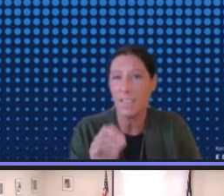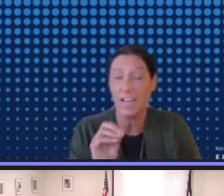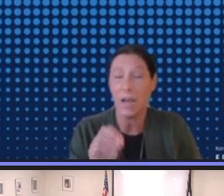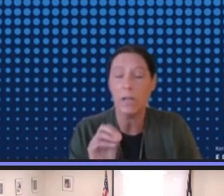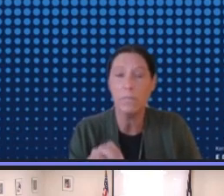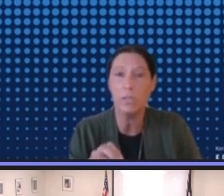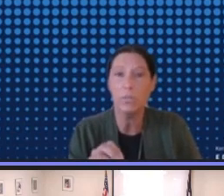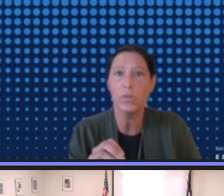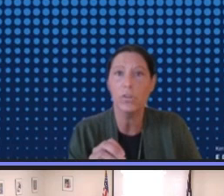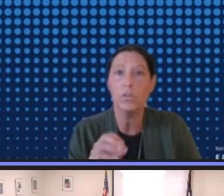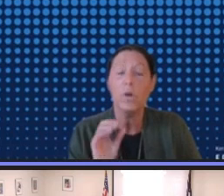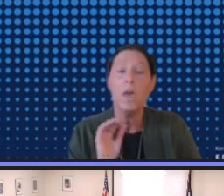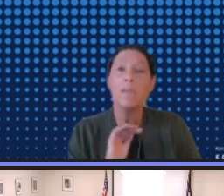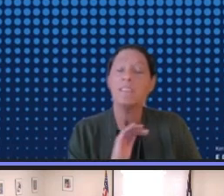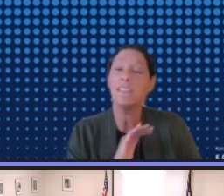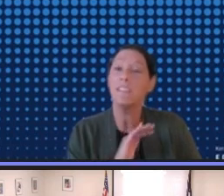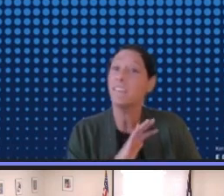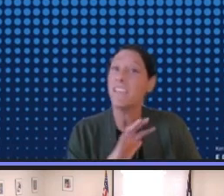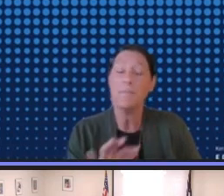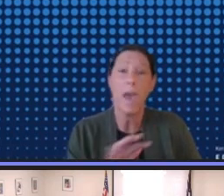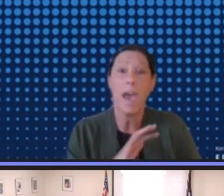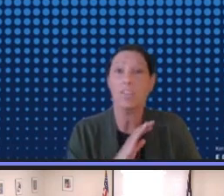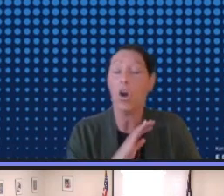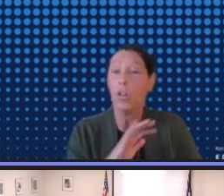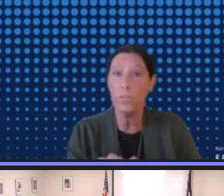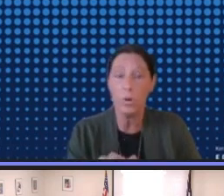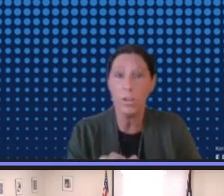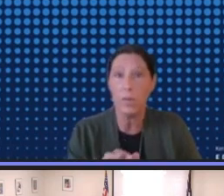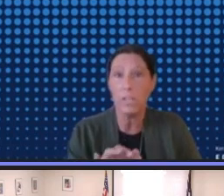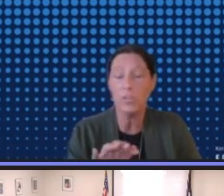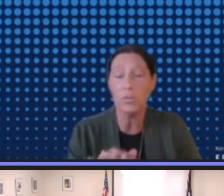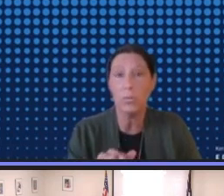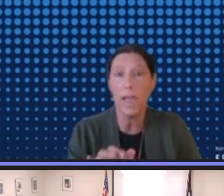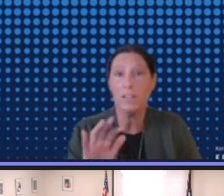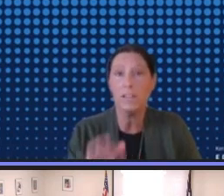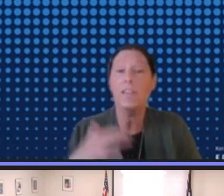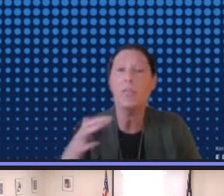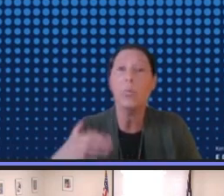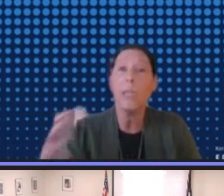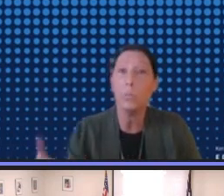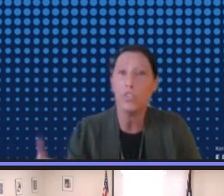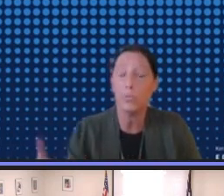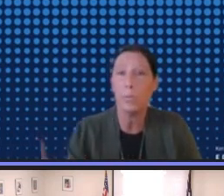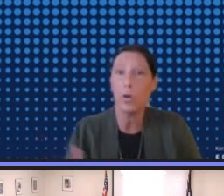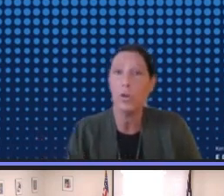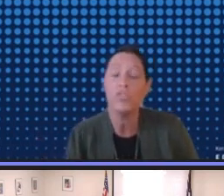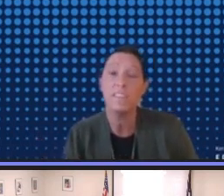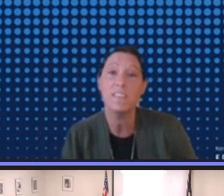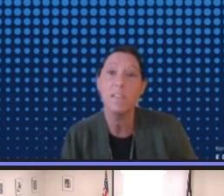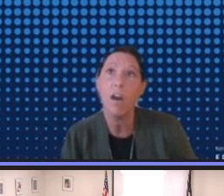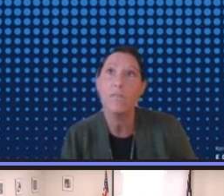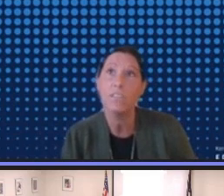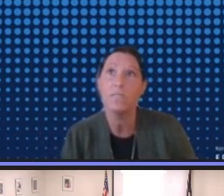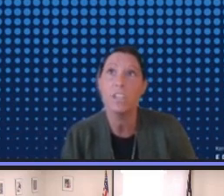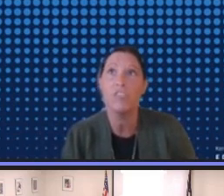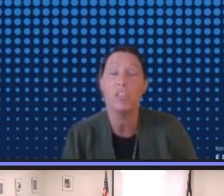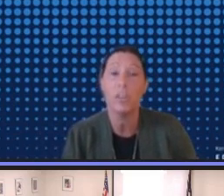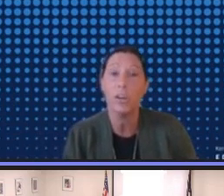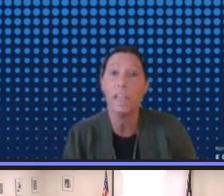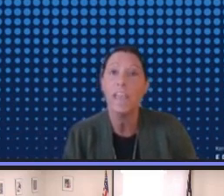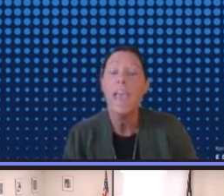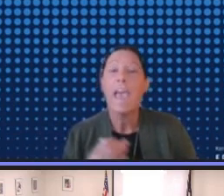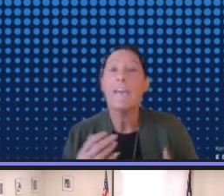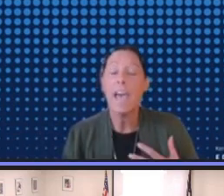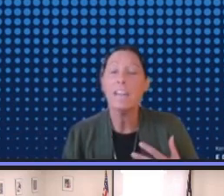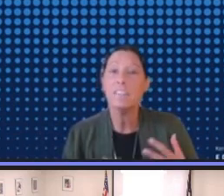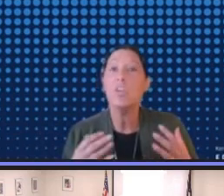background context that I want to build for you because it does impact all of the work that we do around it and the way in which we approach this in the Office of Teaching